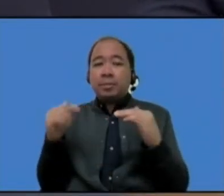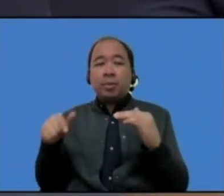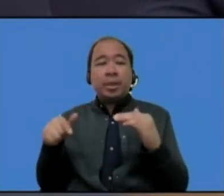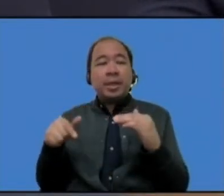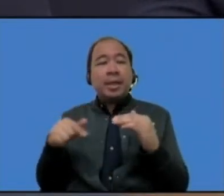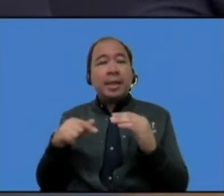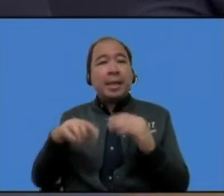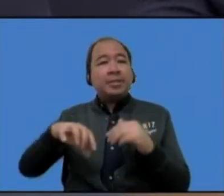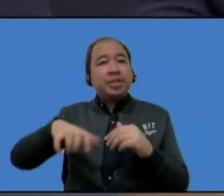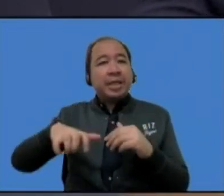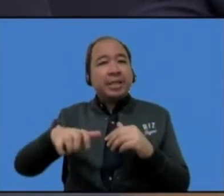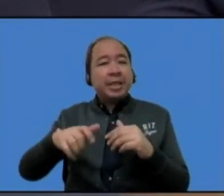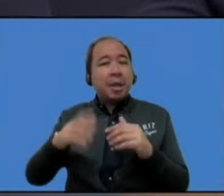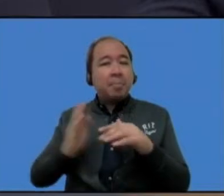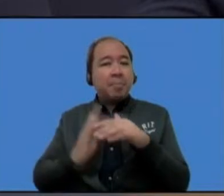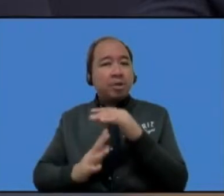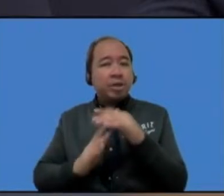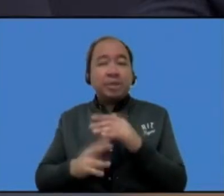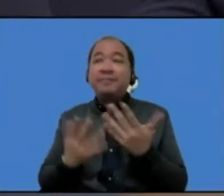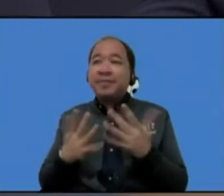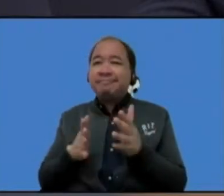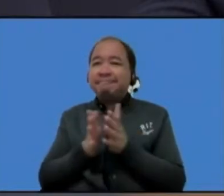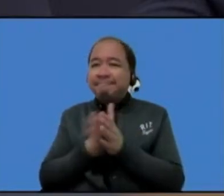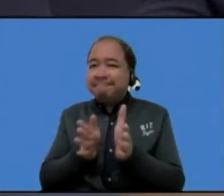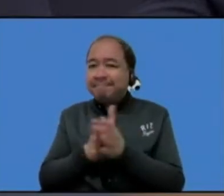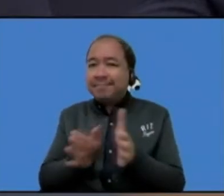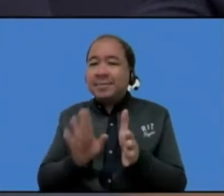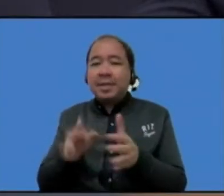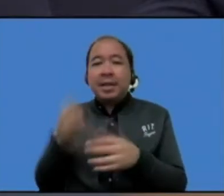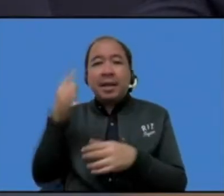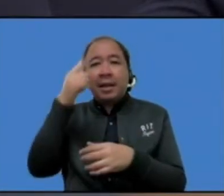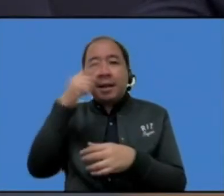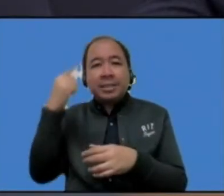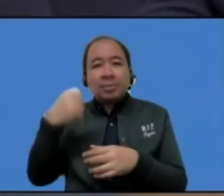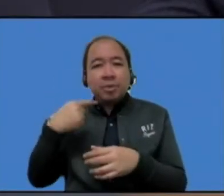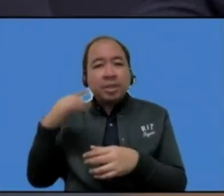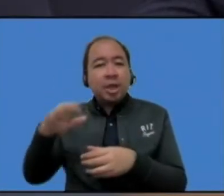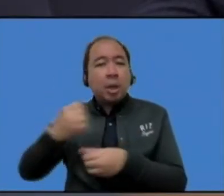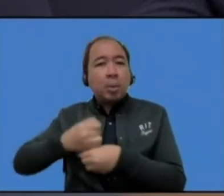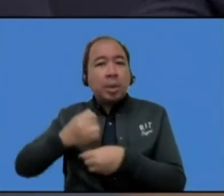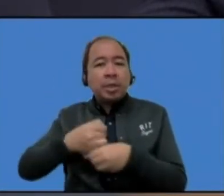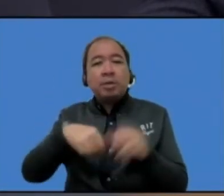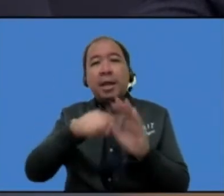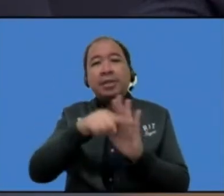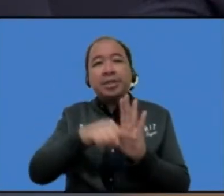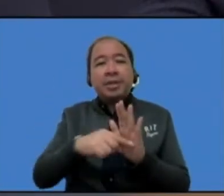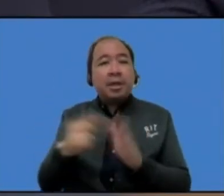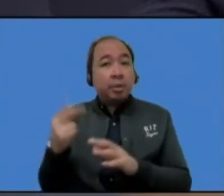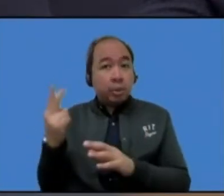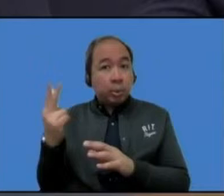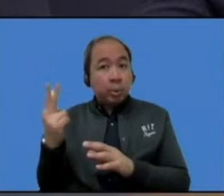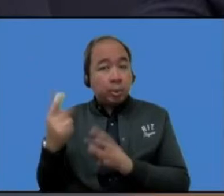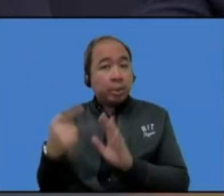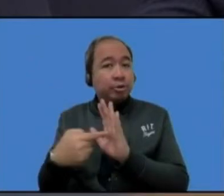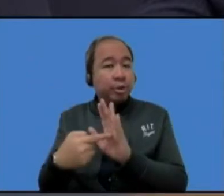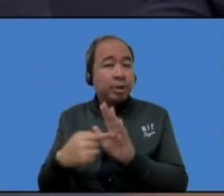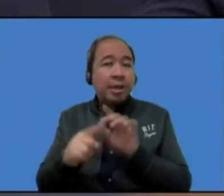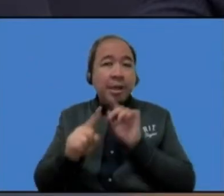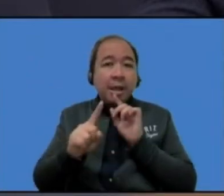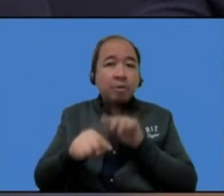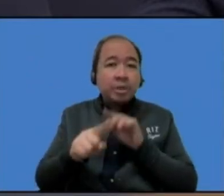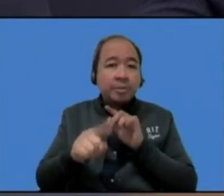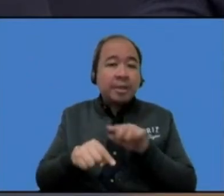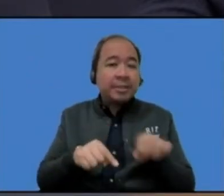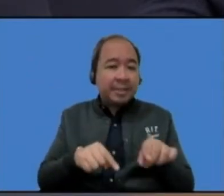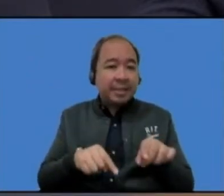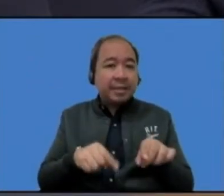have already provided insights on Azerbaijan's effort under Agenda Item 2, which also reflected in the response to the guiding questions, which